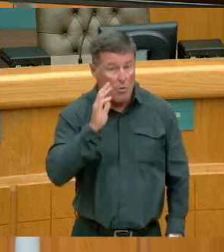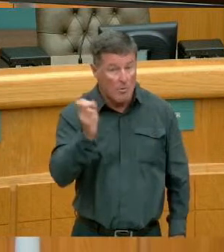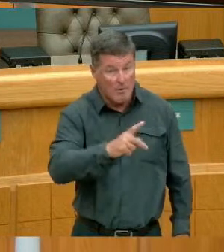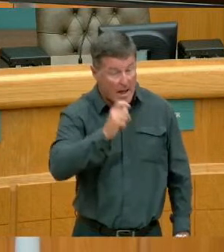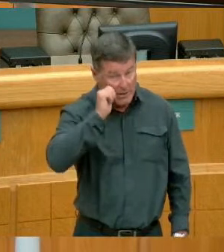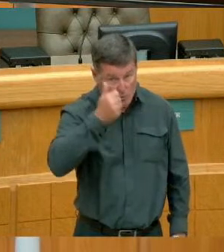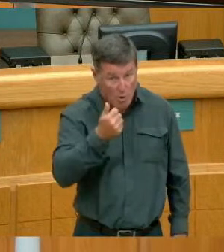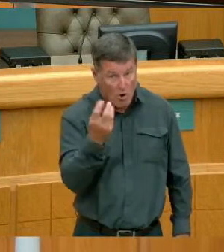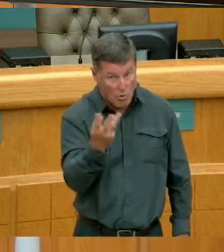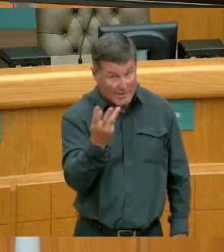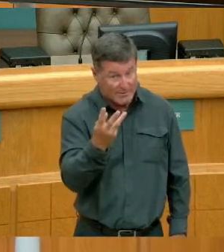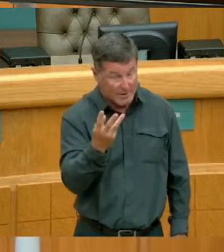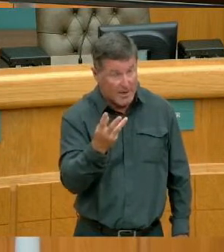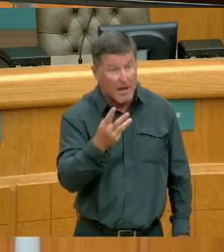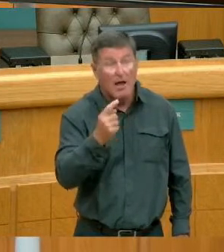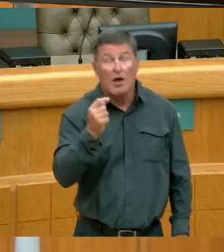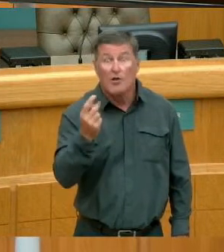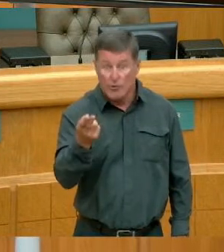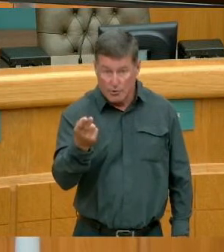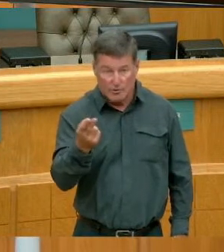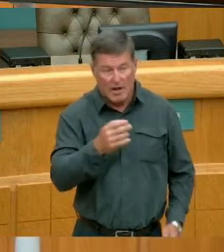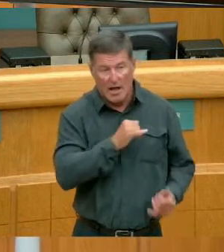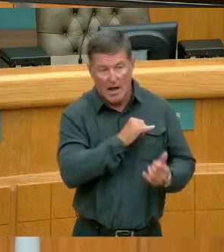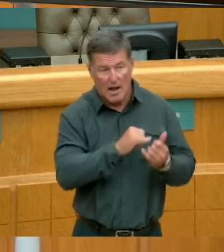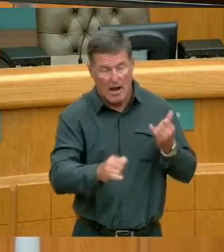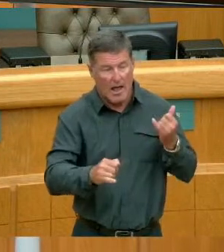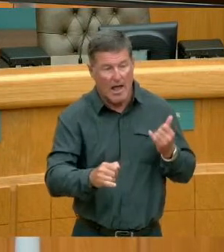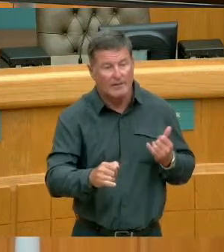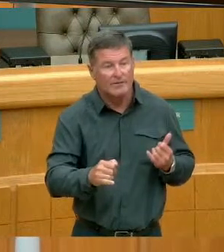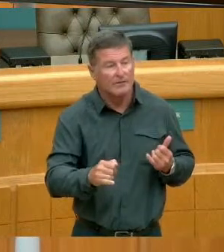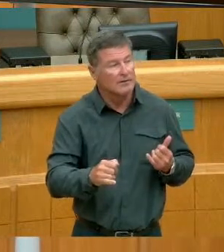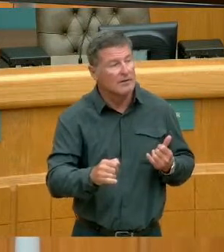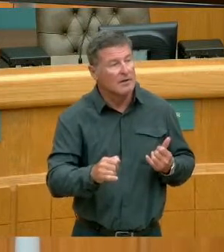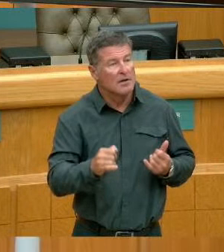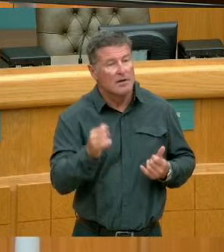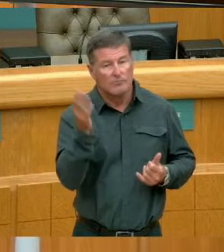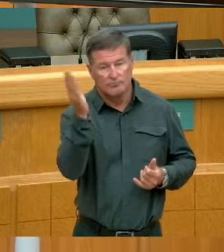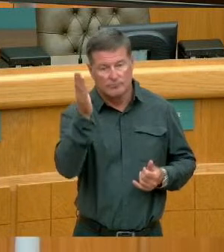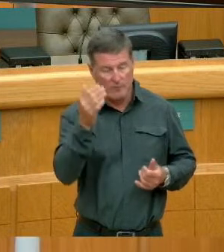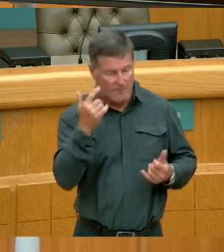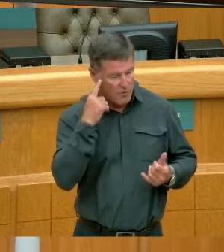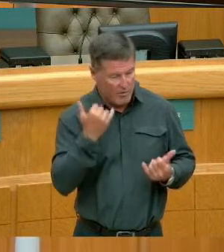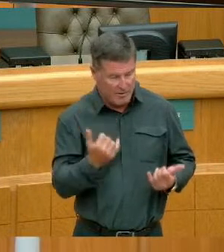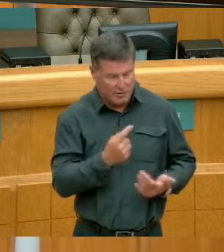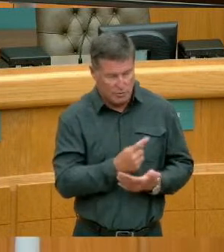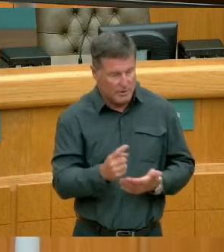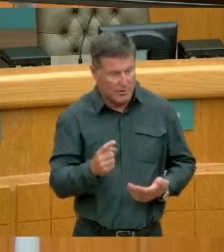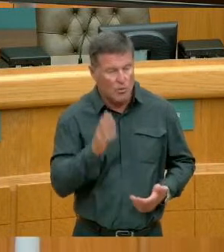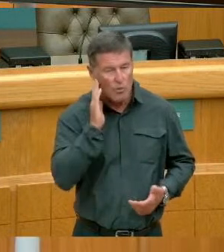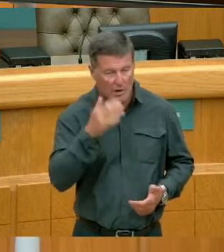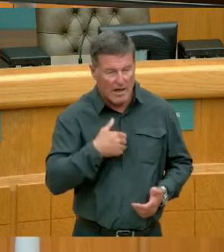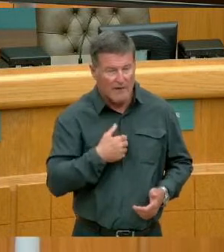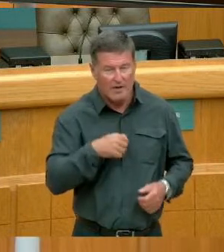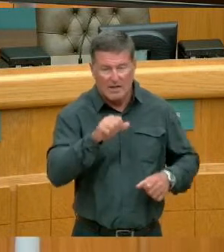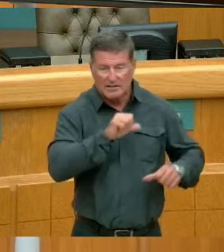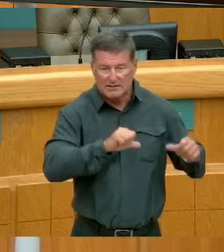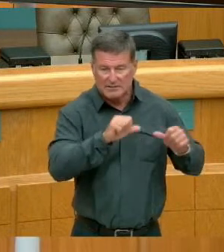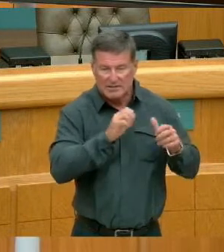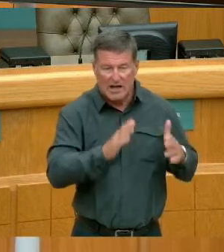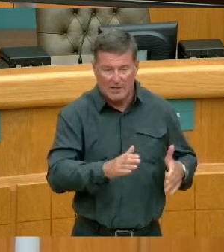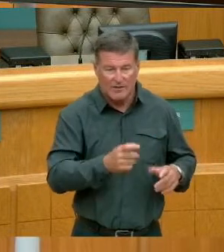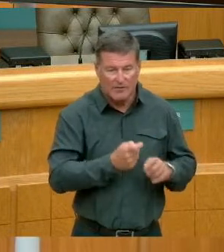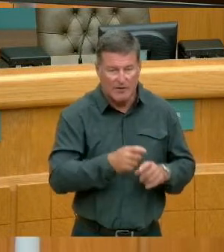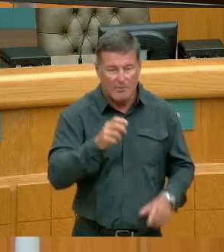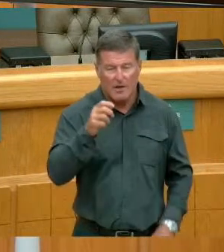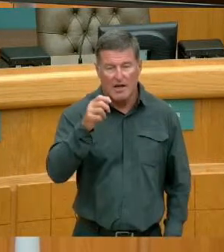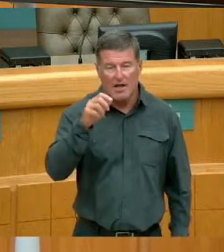which is Wednesday, and then Thursday will be our last briefing for this week. And on Thursday, we'll have our scientists and professors here from